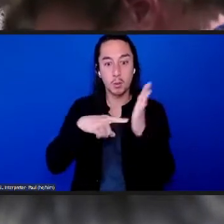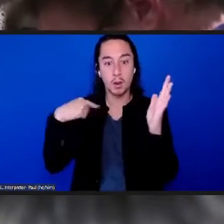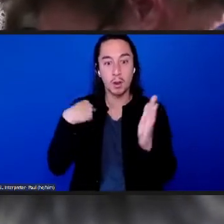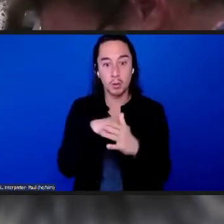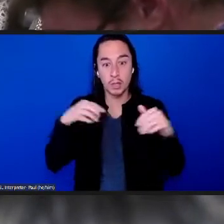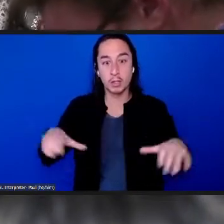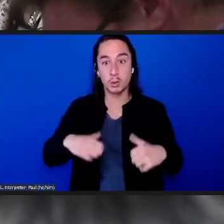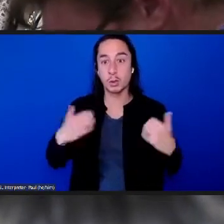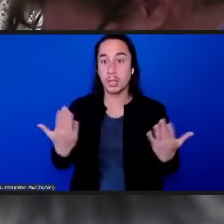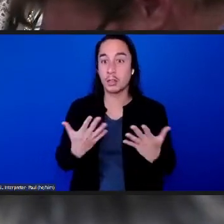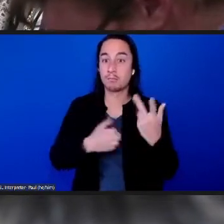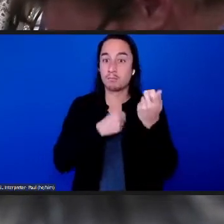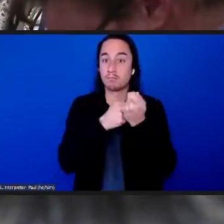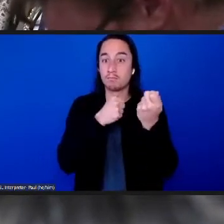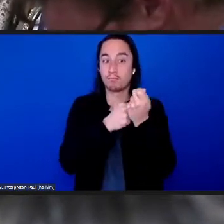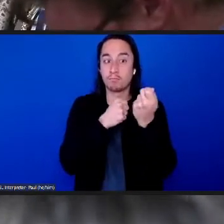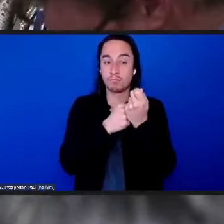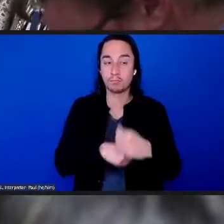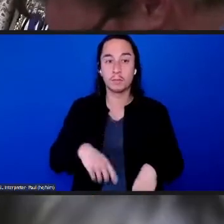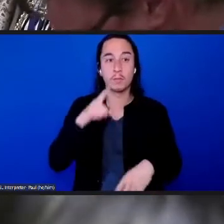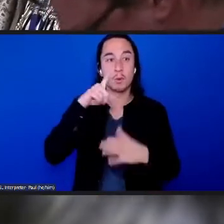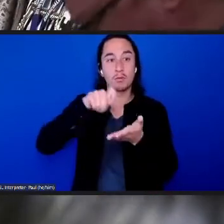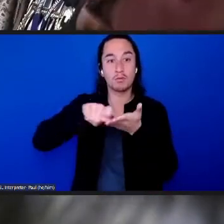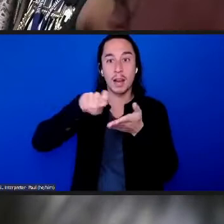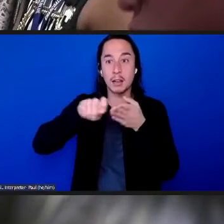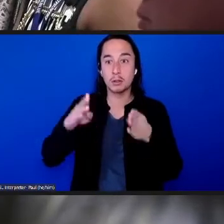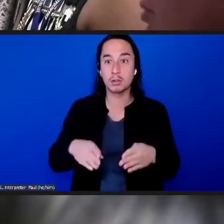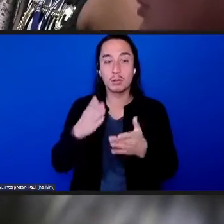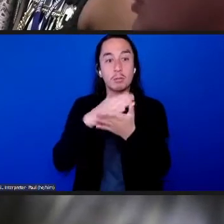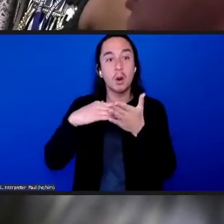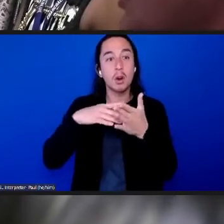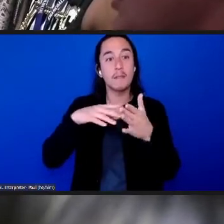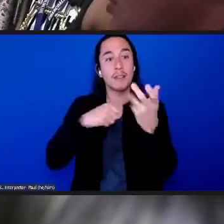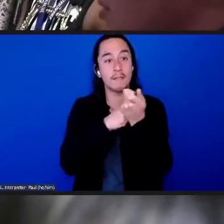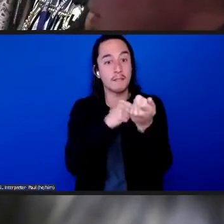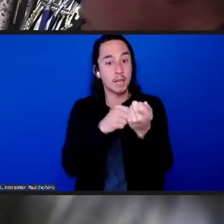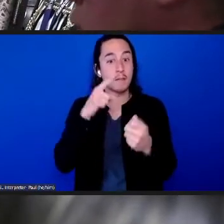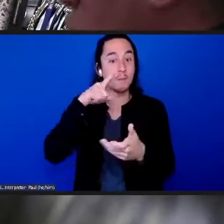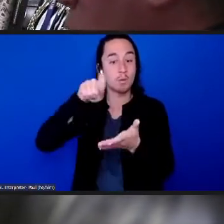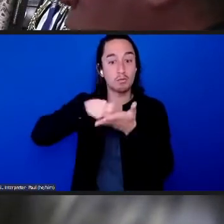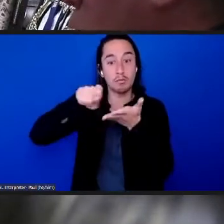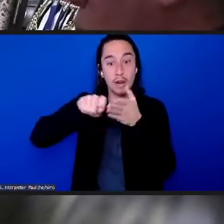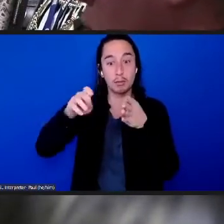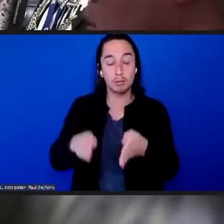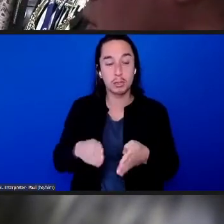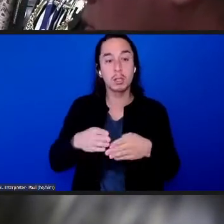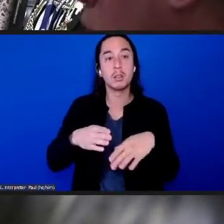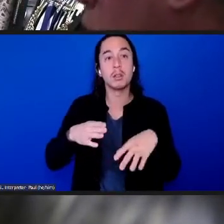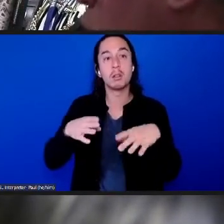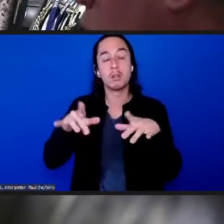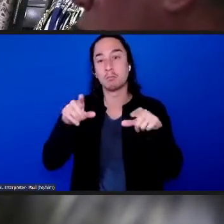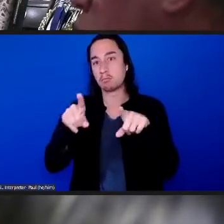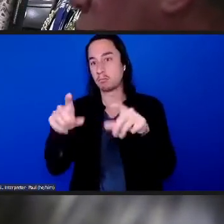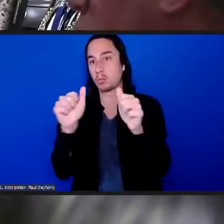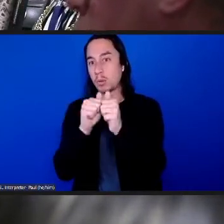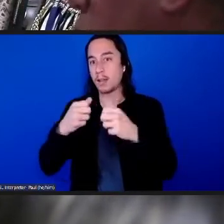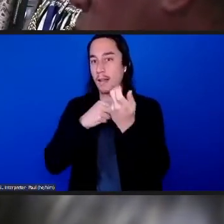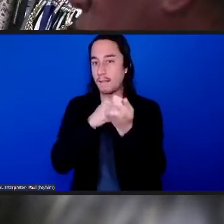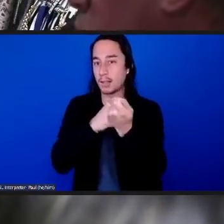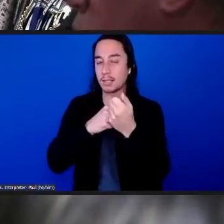writers, and part of advocating for writers, along with advocacy and industry